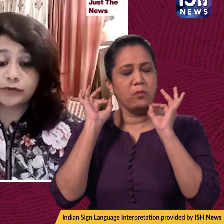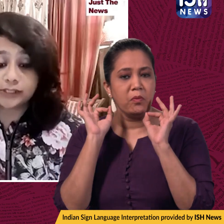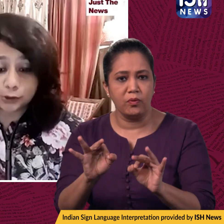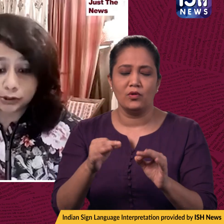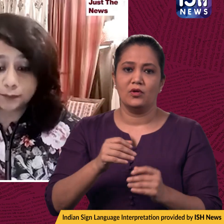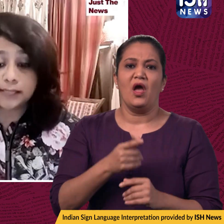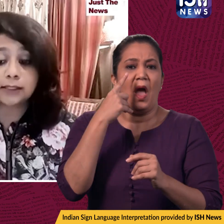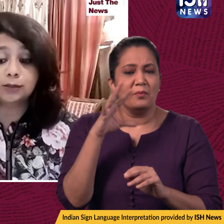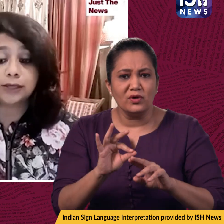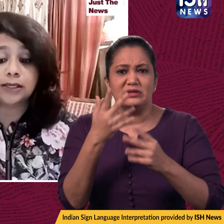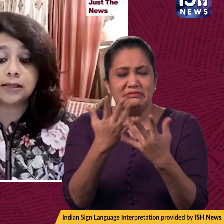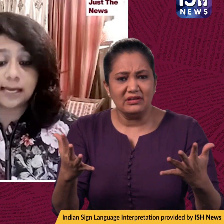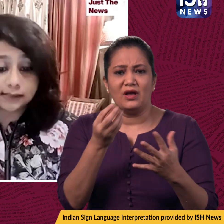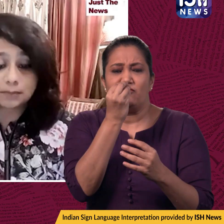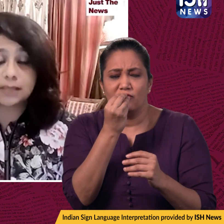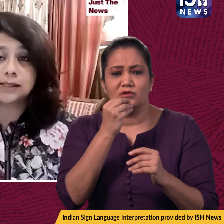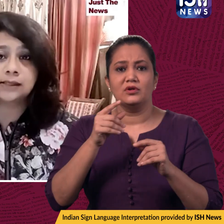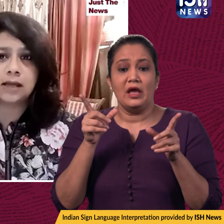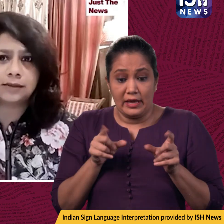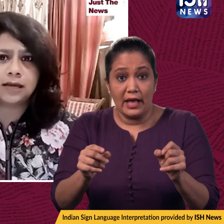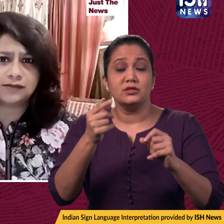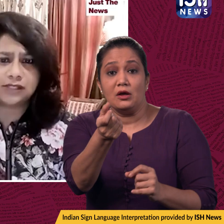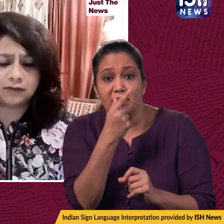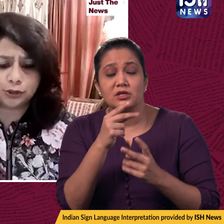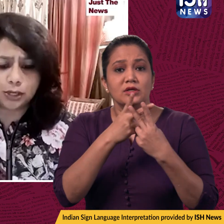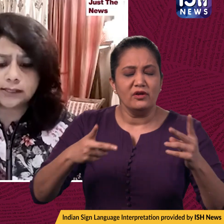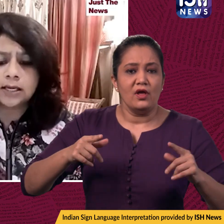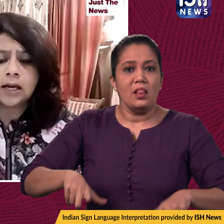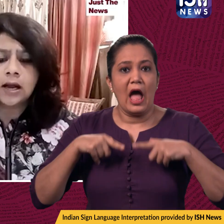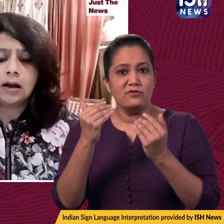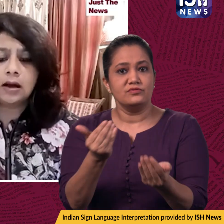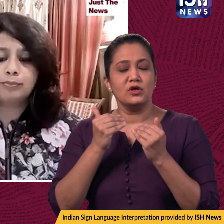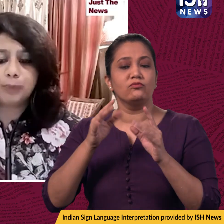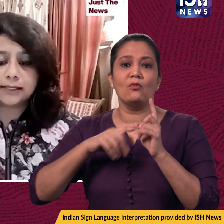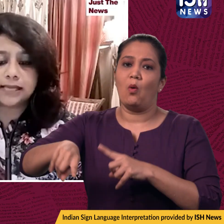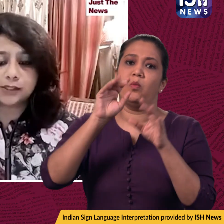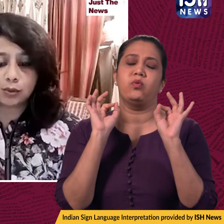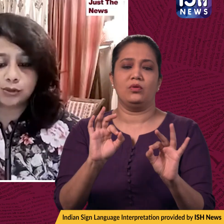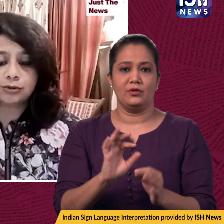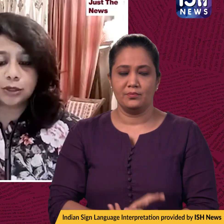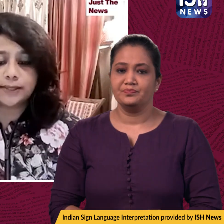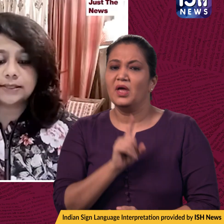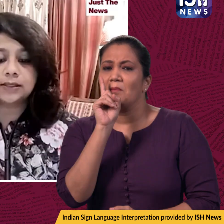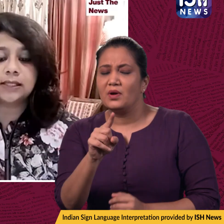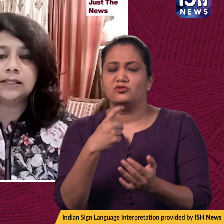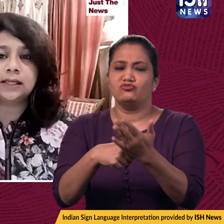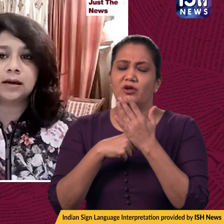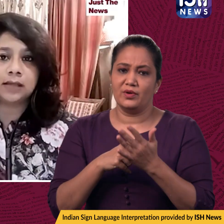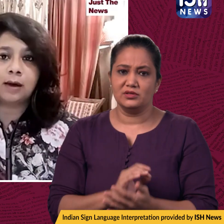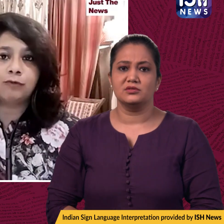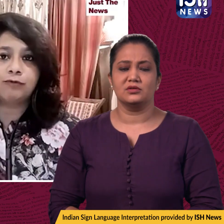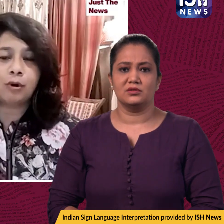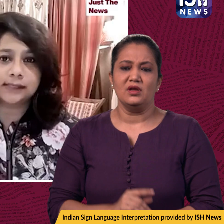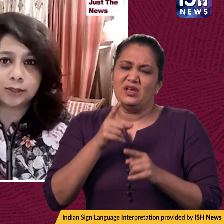the form of essential supplies, including cancer medicines and other life-saving drugs, but has also requested